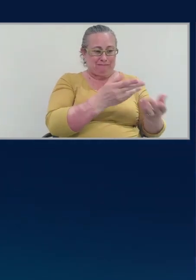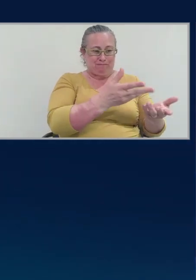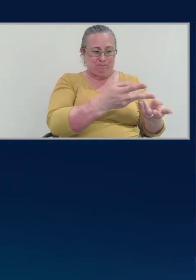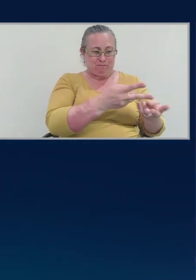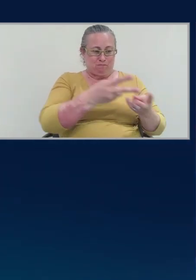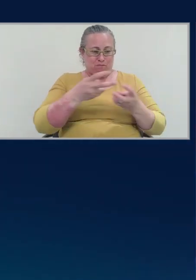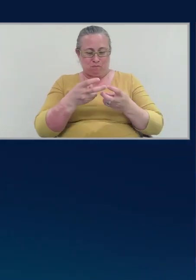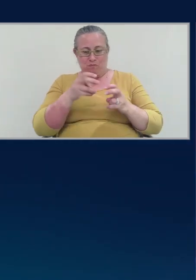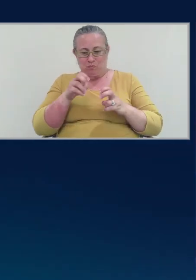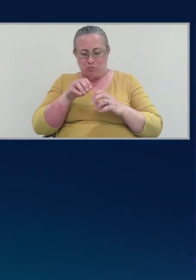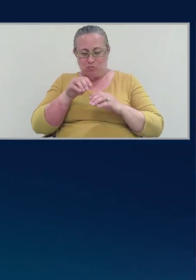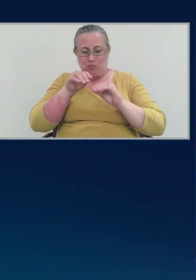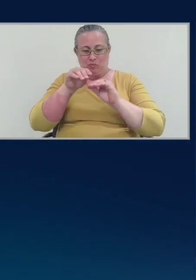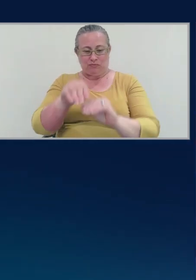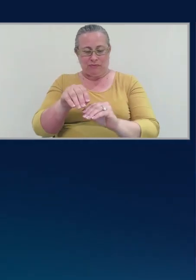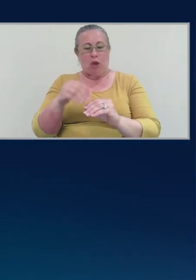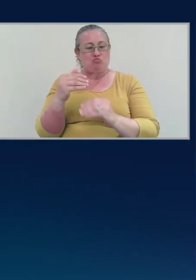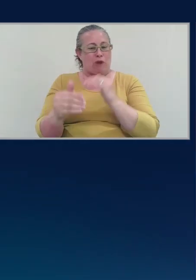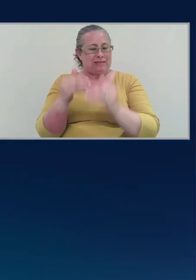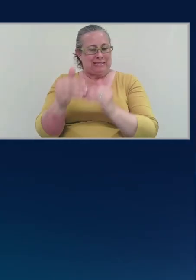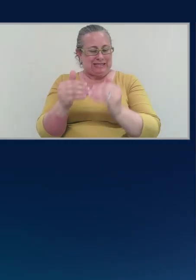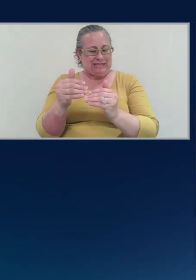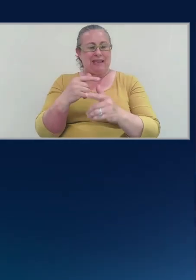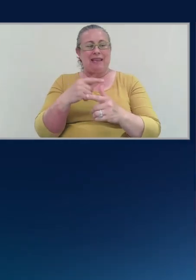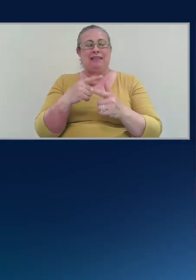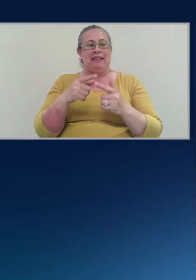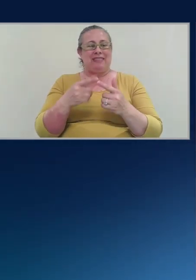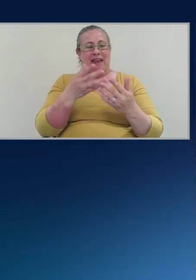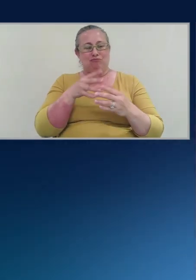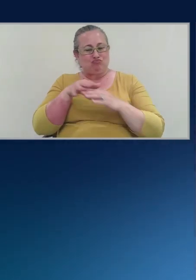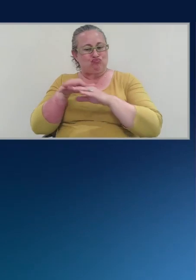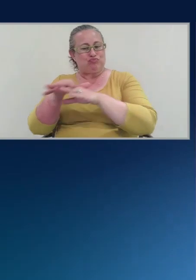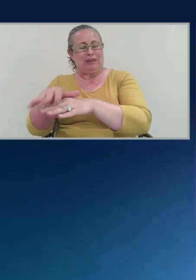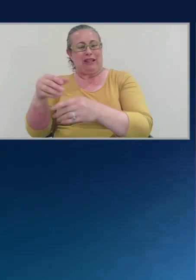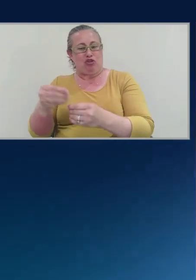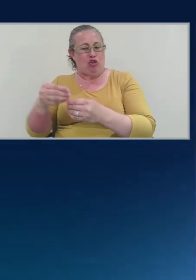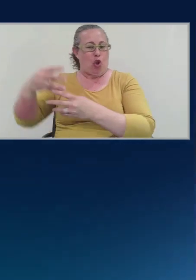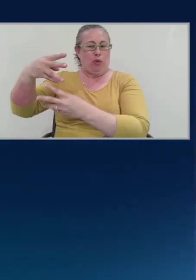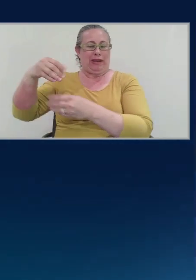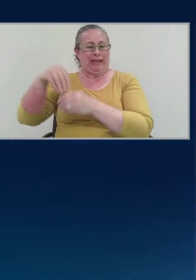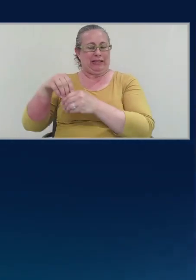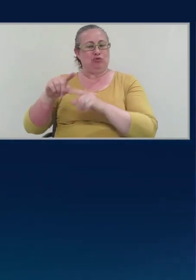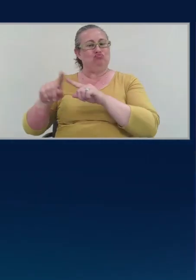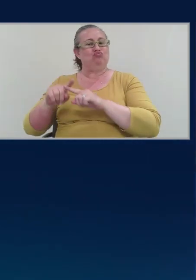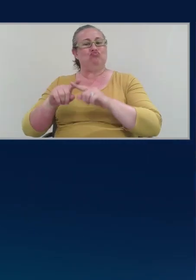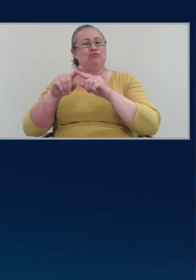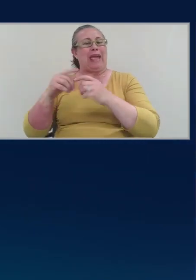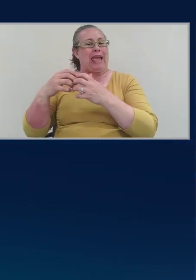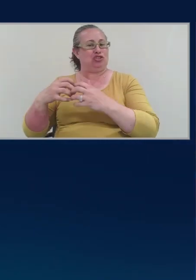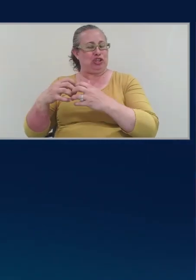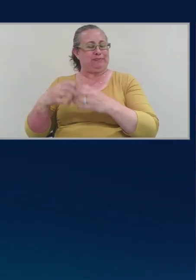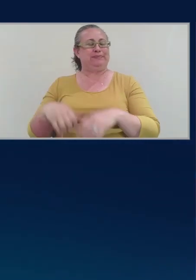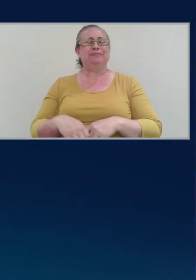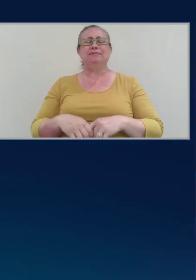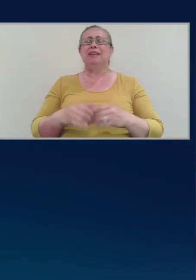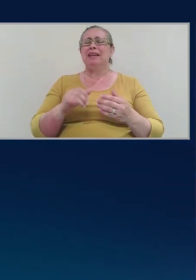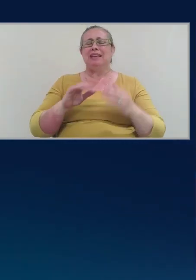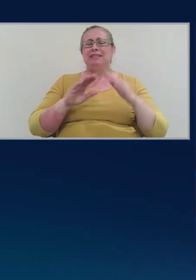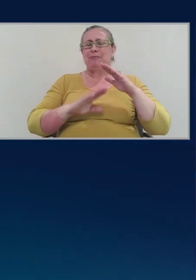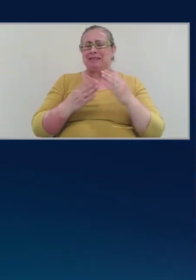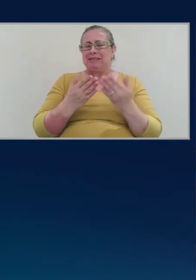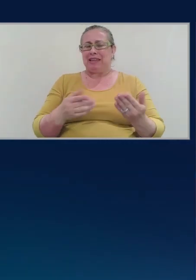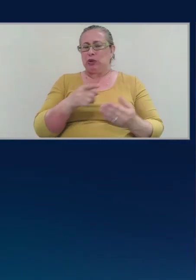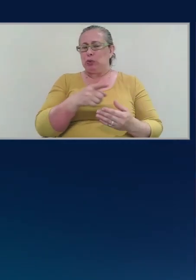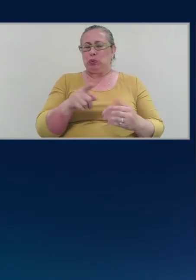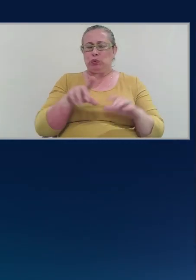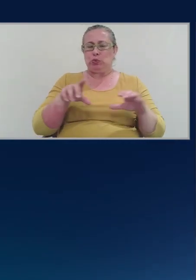ingest it, process it, and then integrate it and load it into various engines. And this is the basic thing you do for any sort of